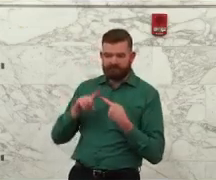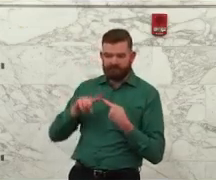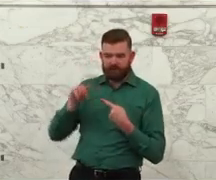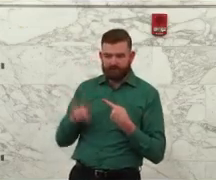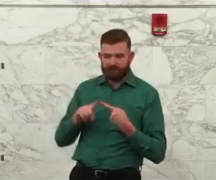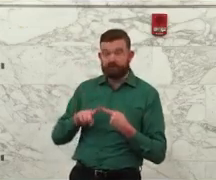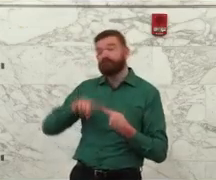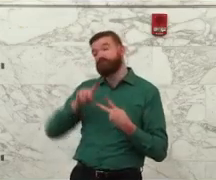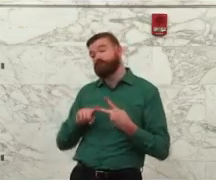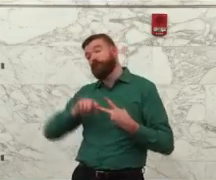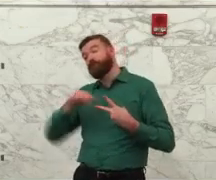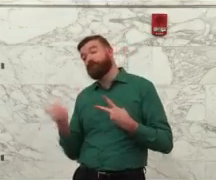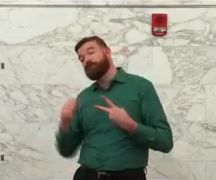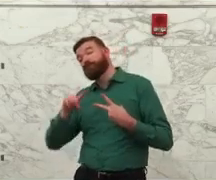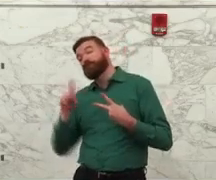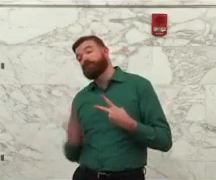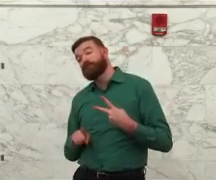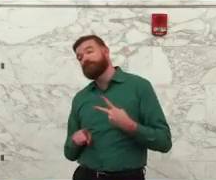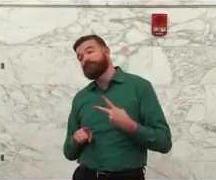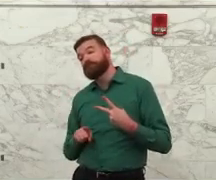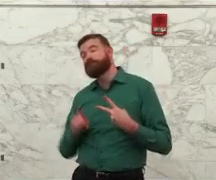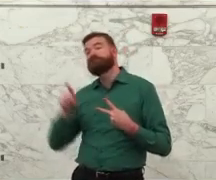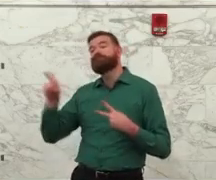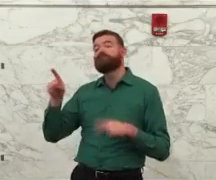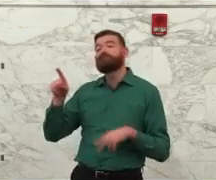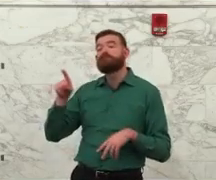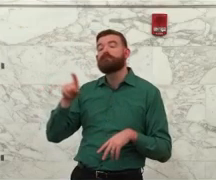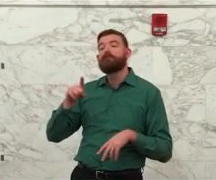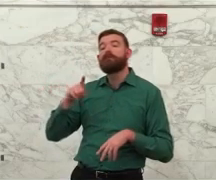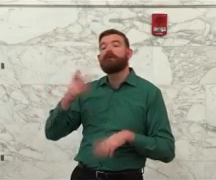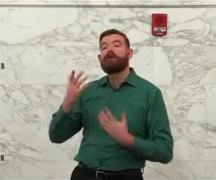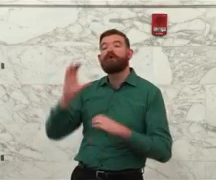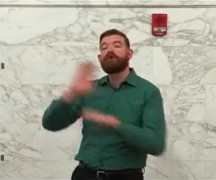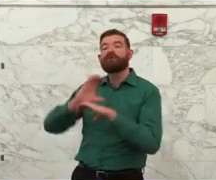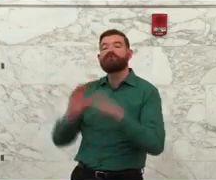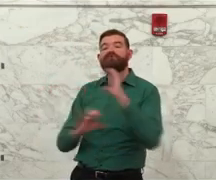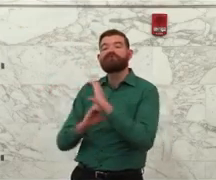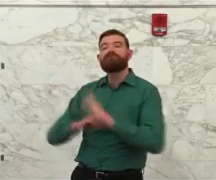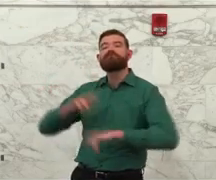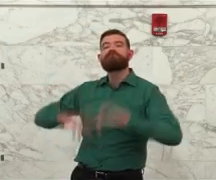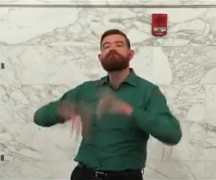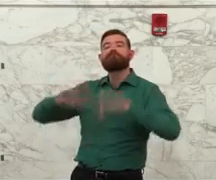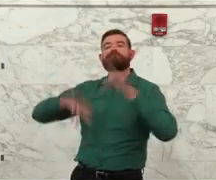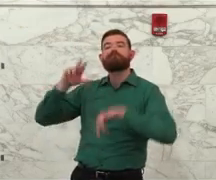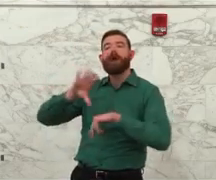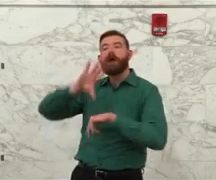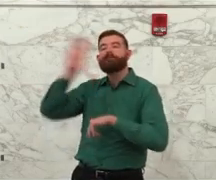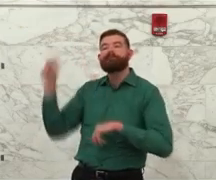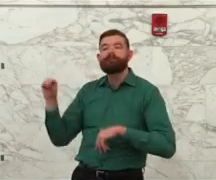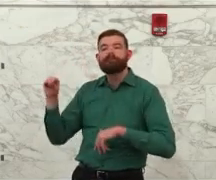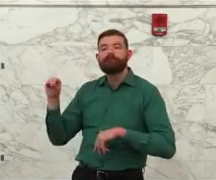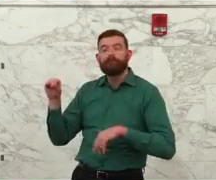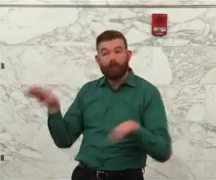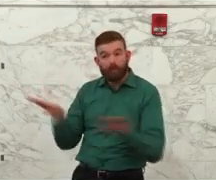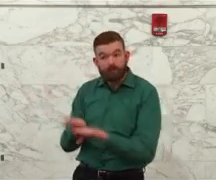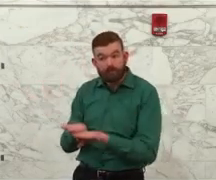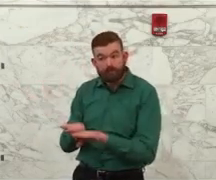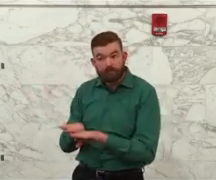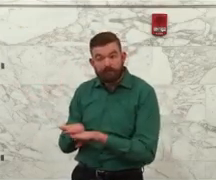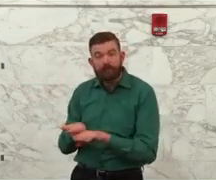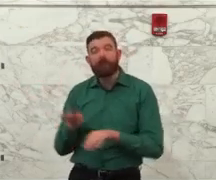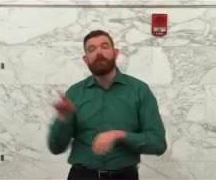Construction, is that all shut down too? Commercial or residential? I'll answer that quickly. Construction has been deemed as essential.